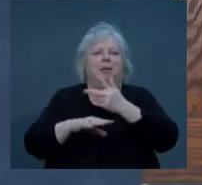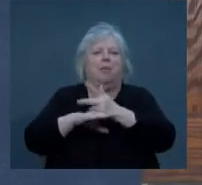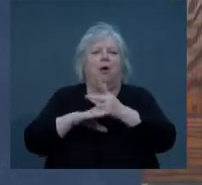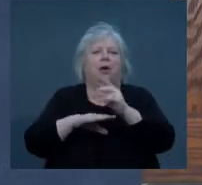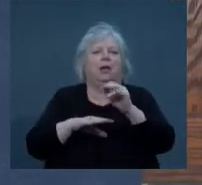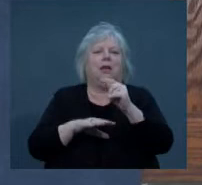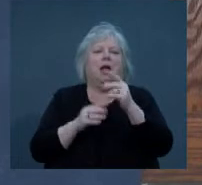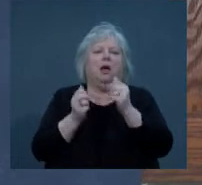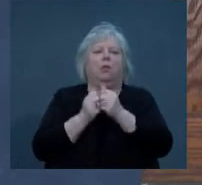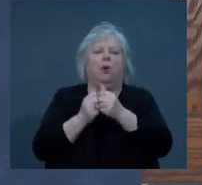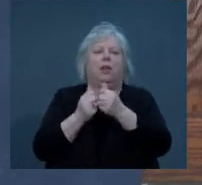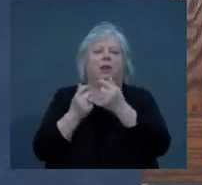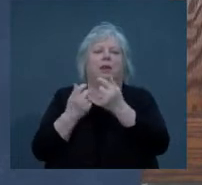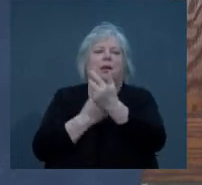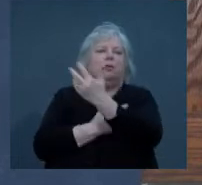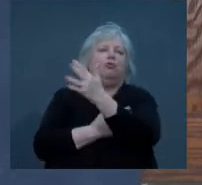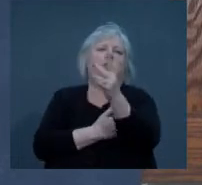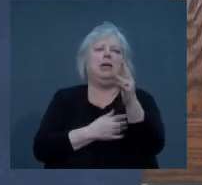on the boundaries,